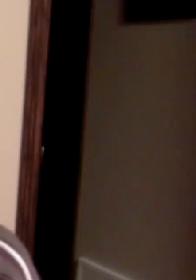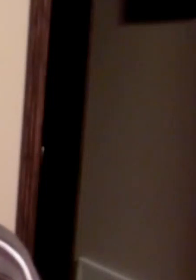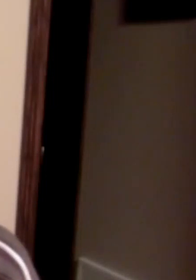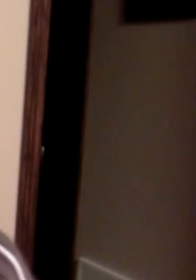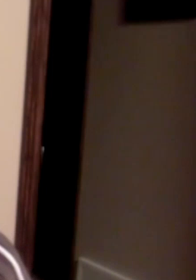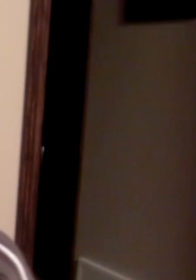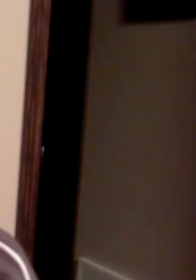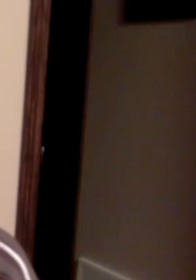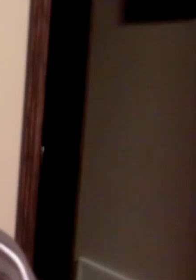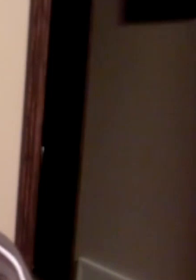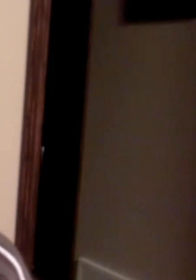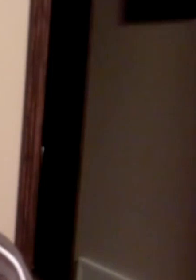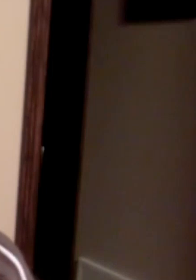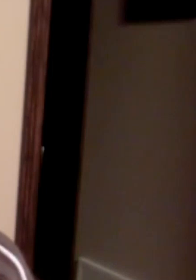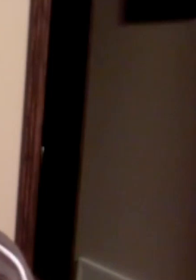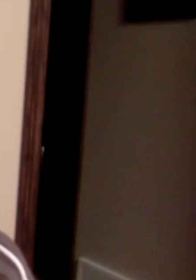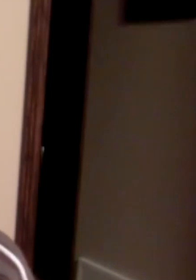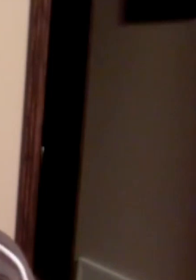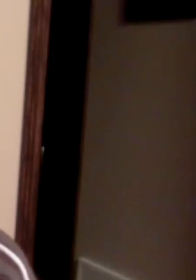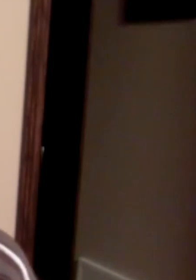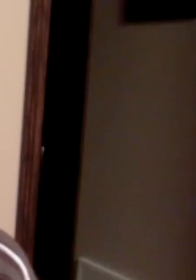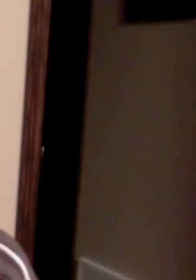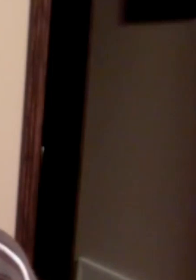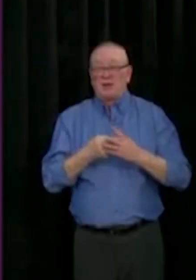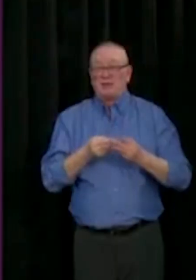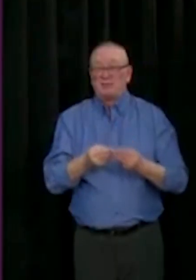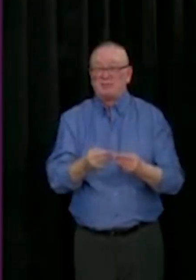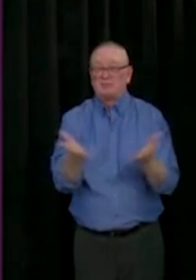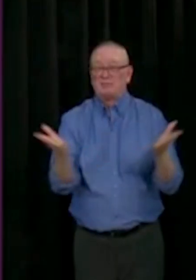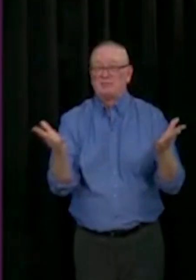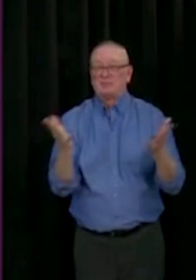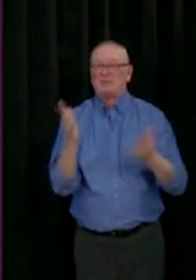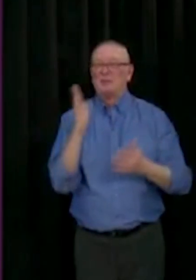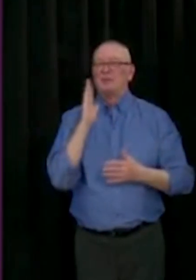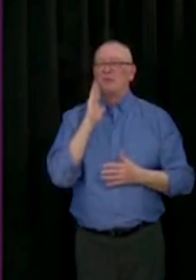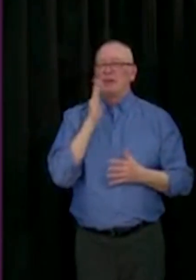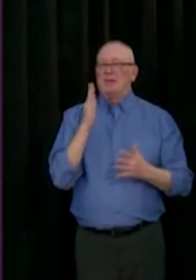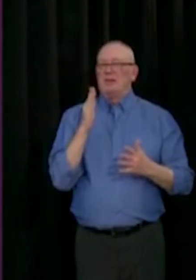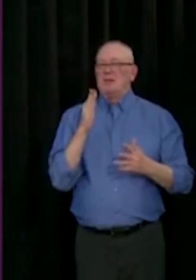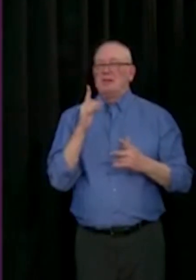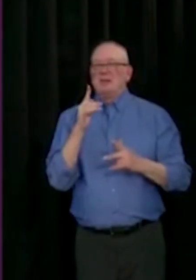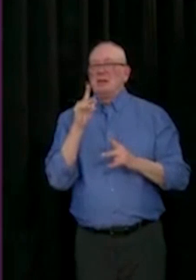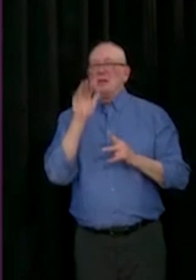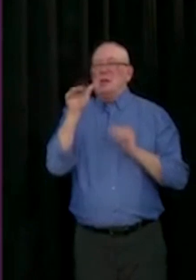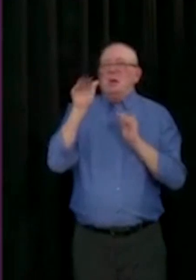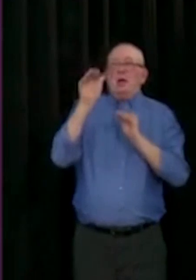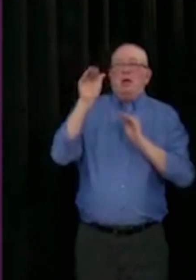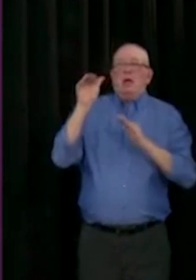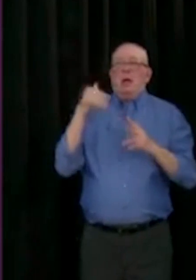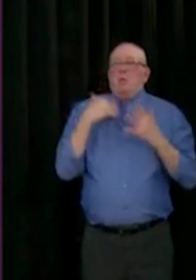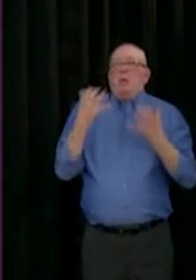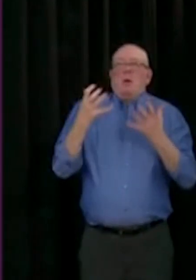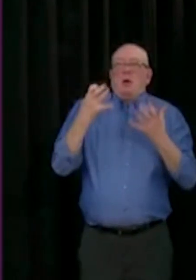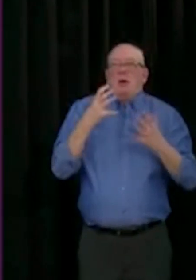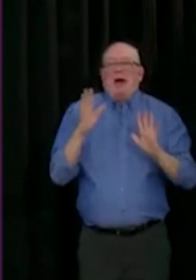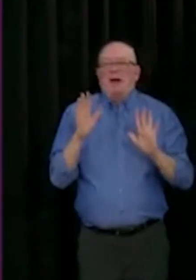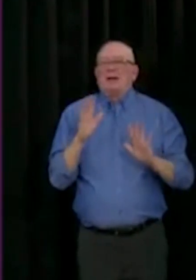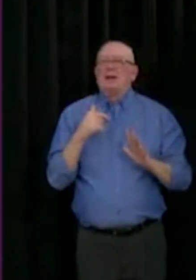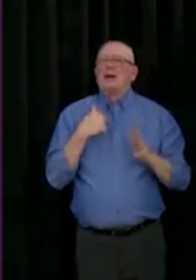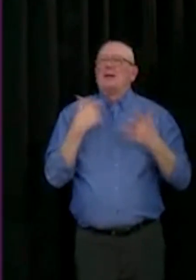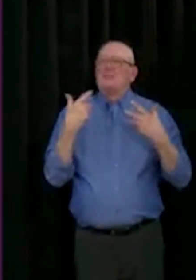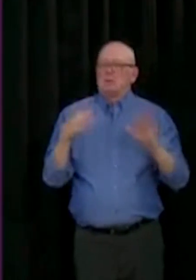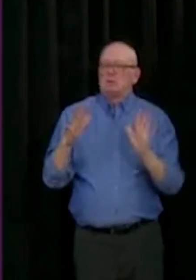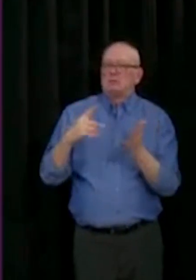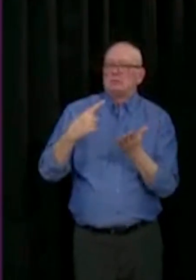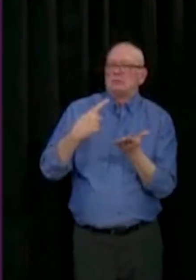If I don't, then it's impossible for me to go to work every day. Premier Kenney explaining the next step will involve public education, providing